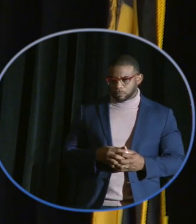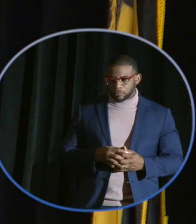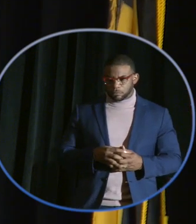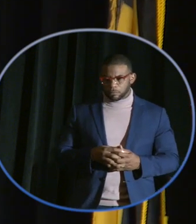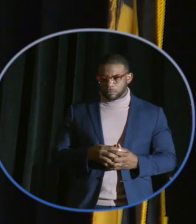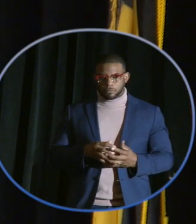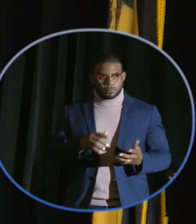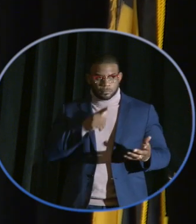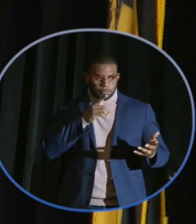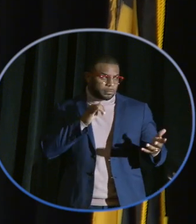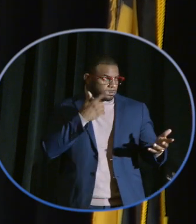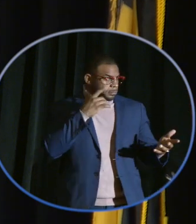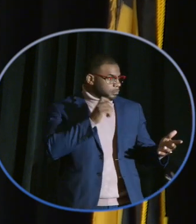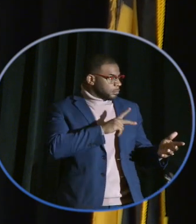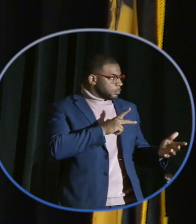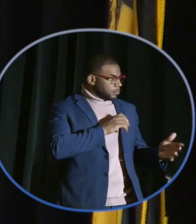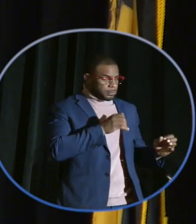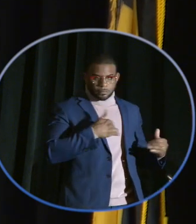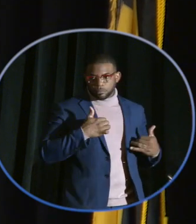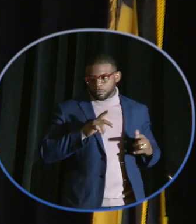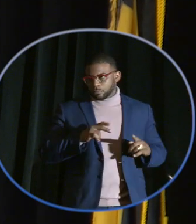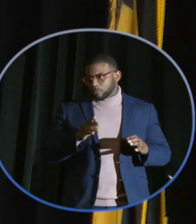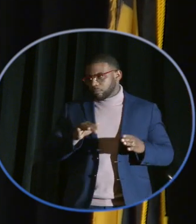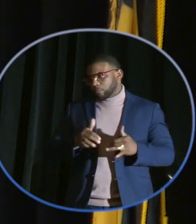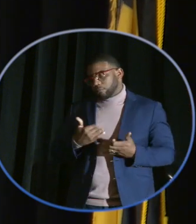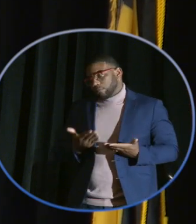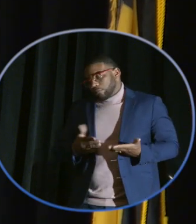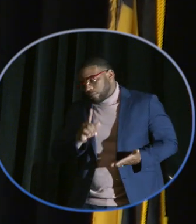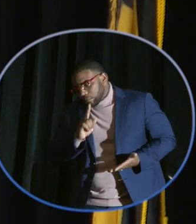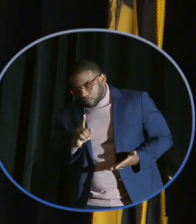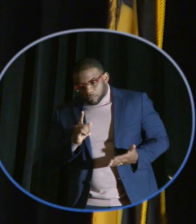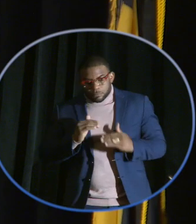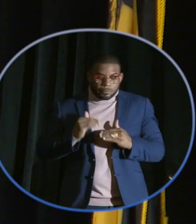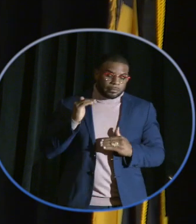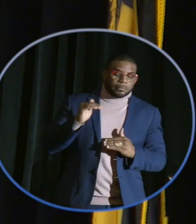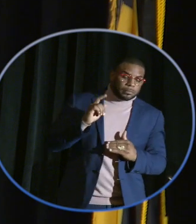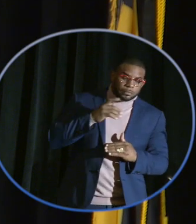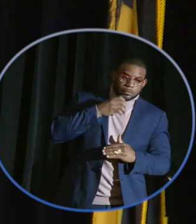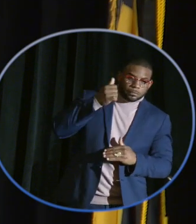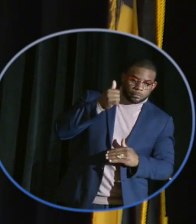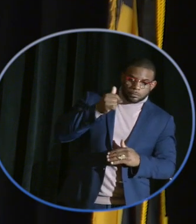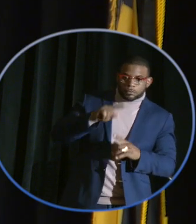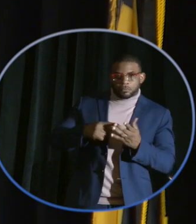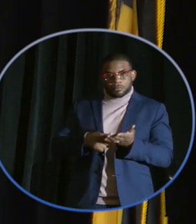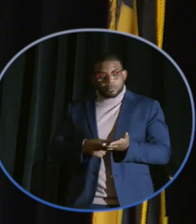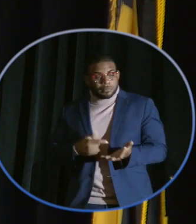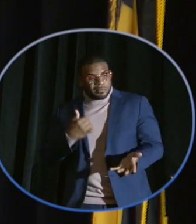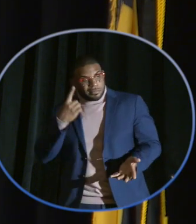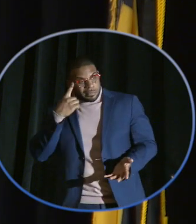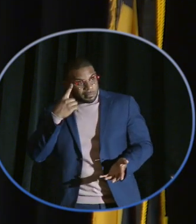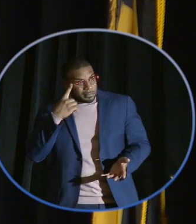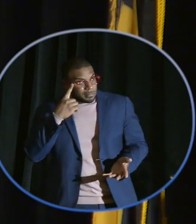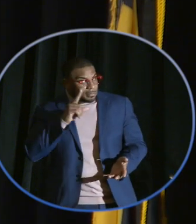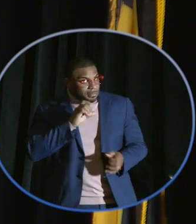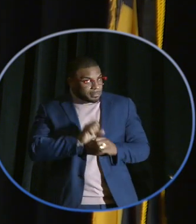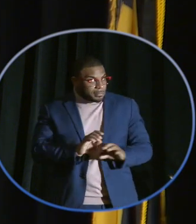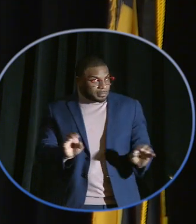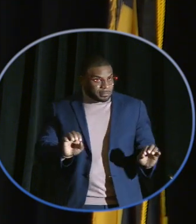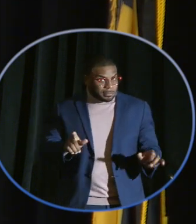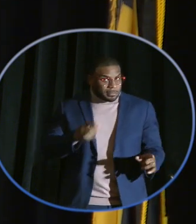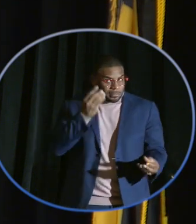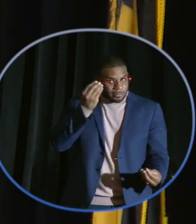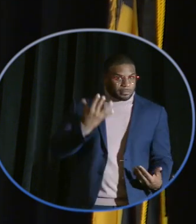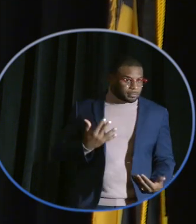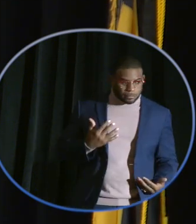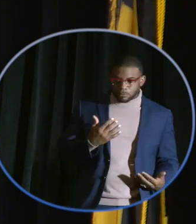I'm not the youngest person in the room, and I may be well be one of the oldest. And sometimes I think there's really nothing you can